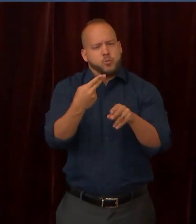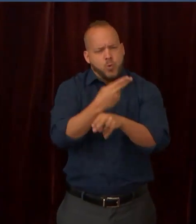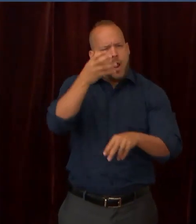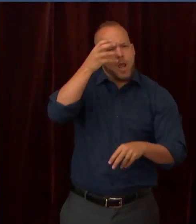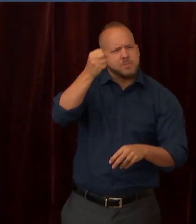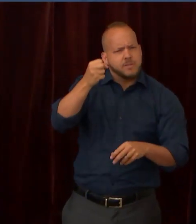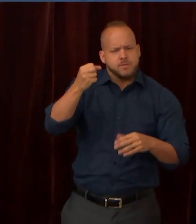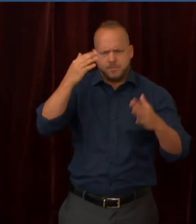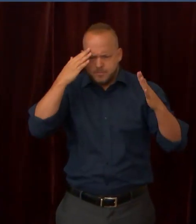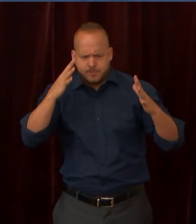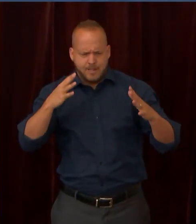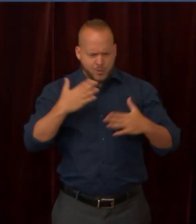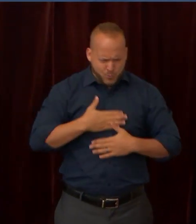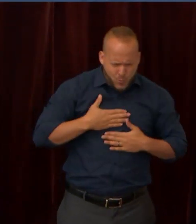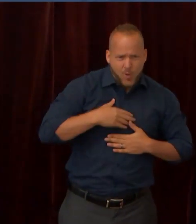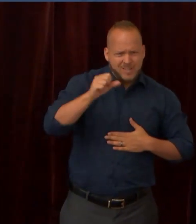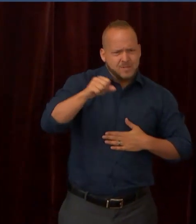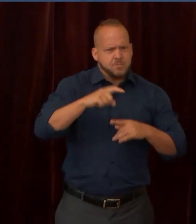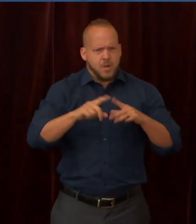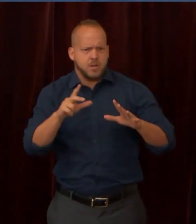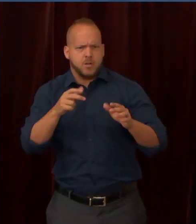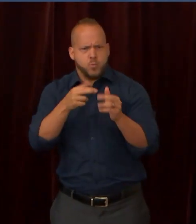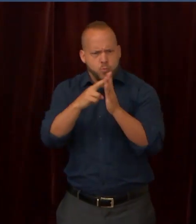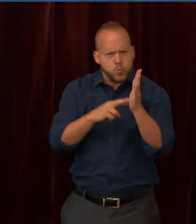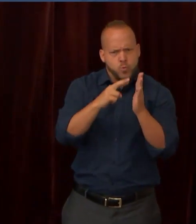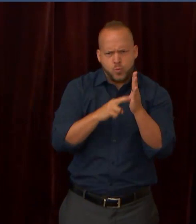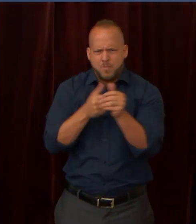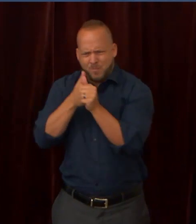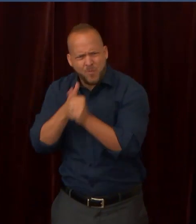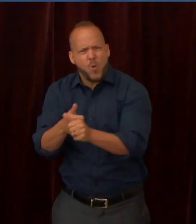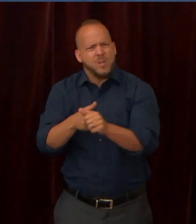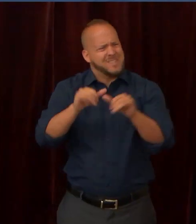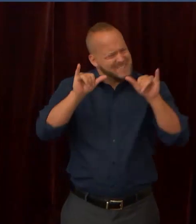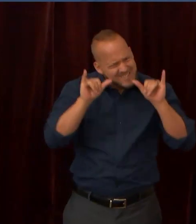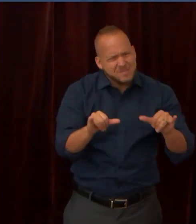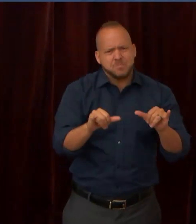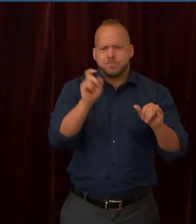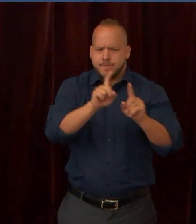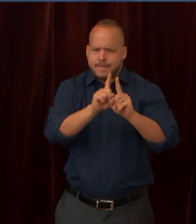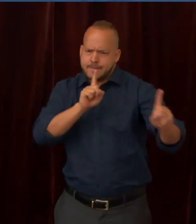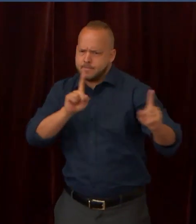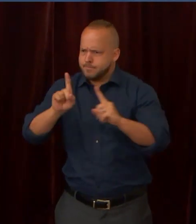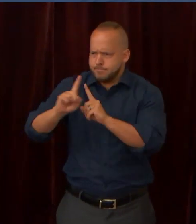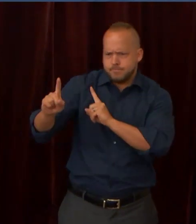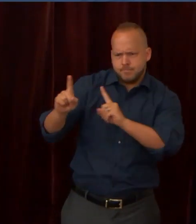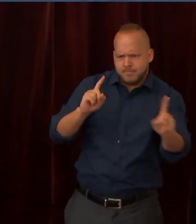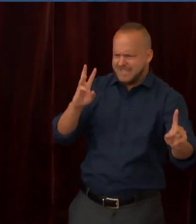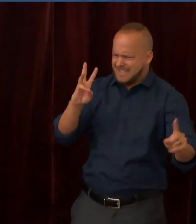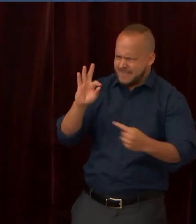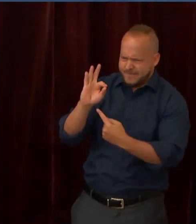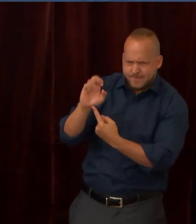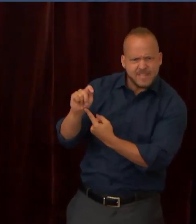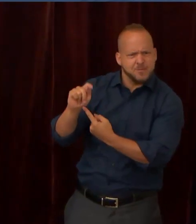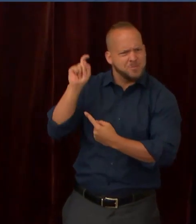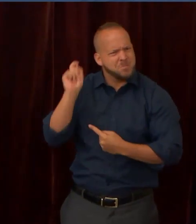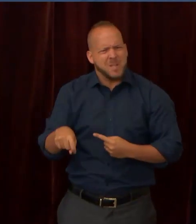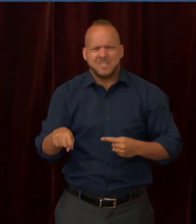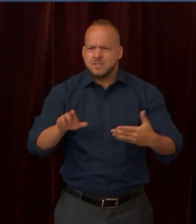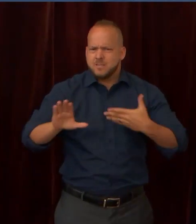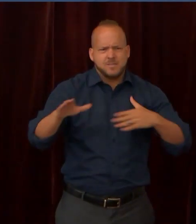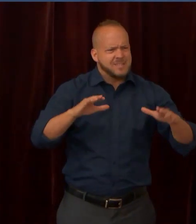physical distancing, and that means that we really need a full 6 feet between pews and between seats in all